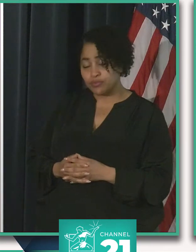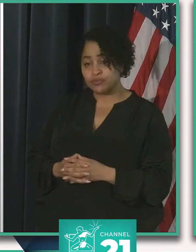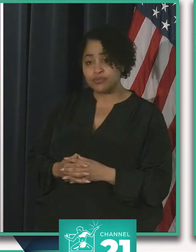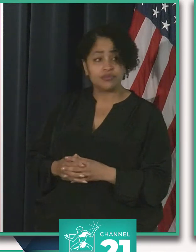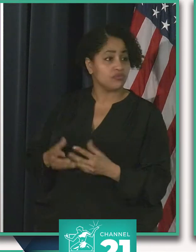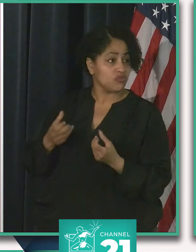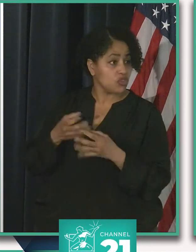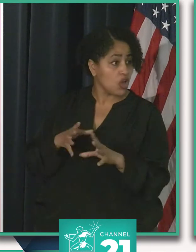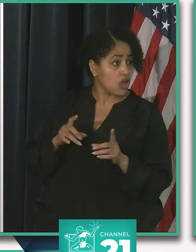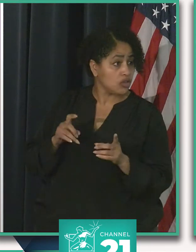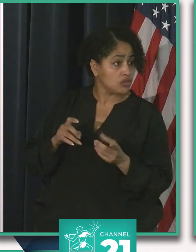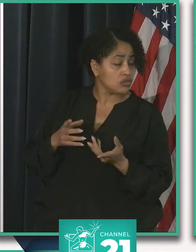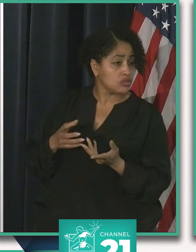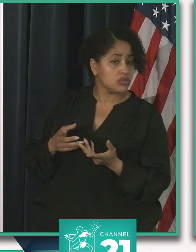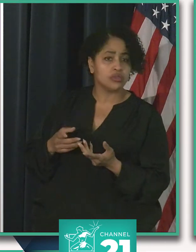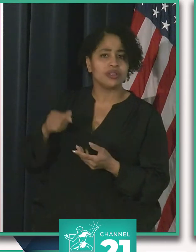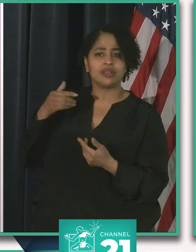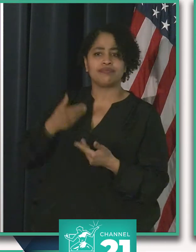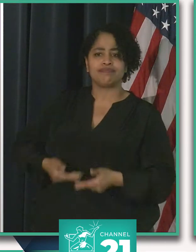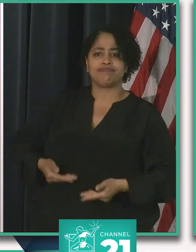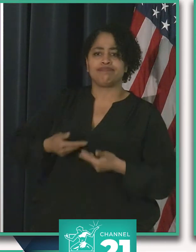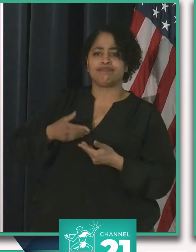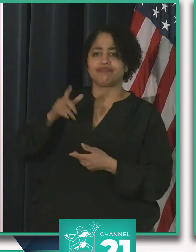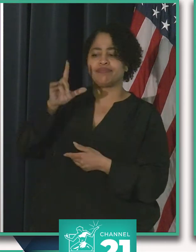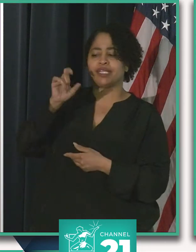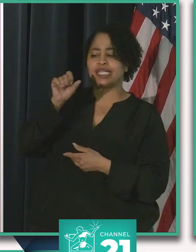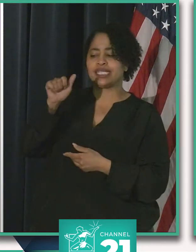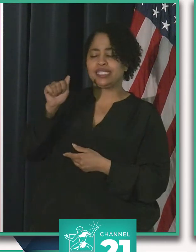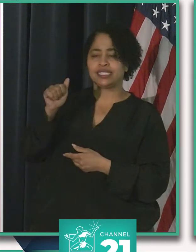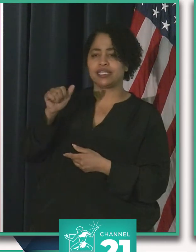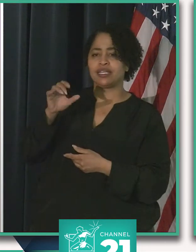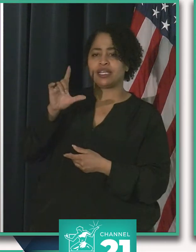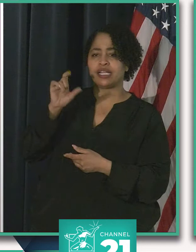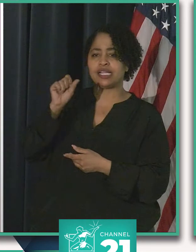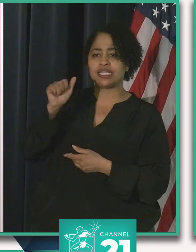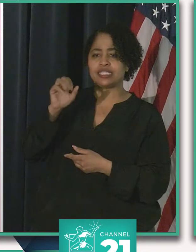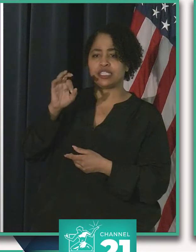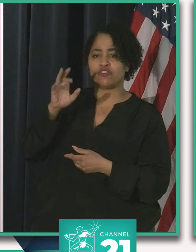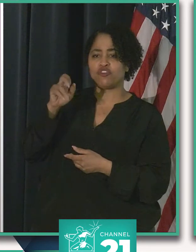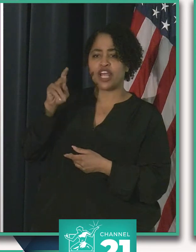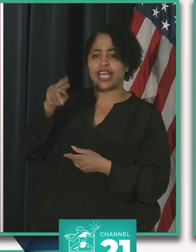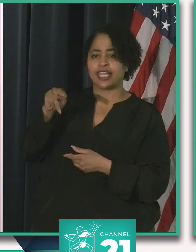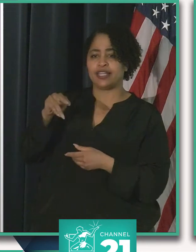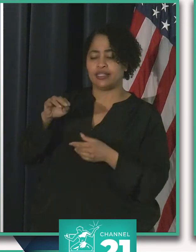Did we lose you? Okay, this is Lisa, Lisa Franklin. Hi, Mayor Duggan. How are you?